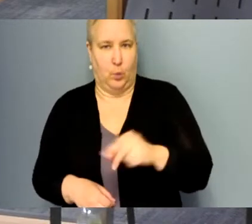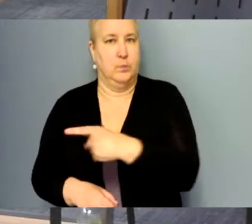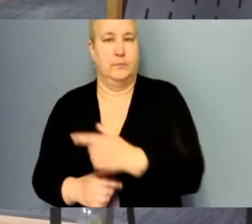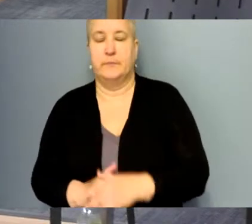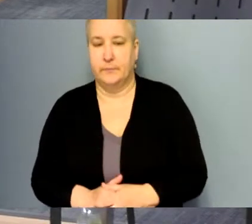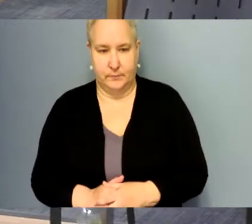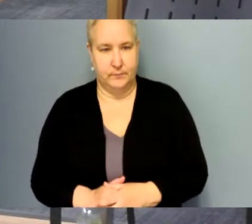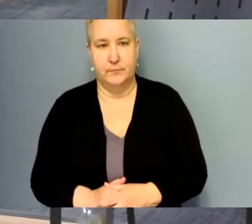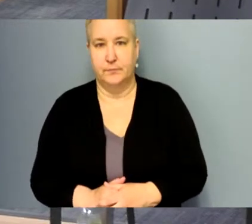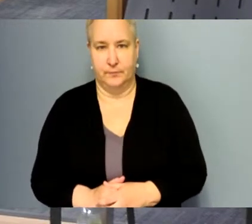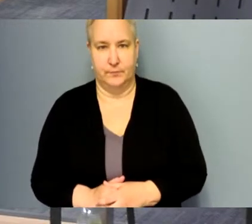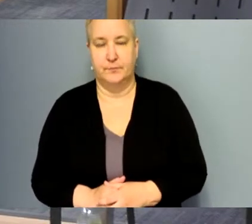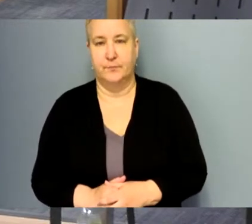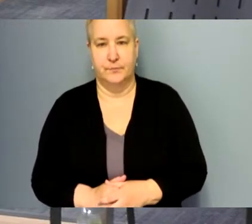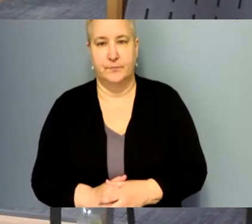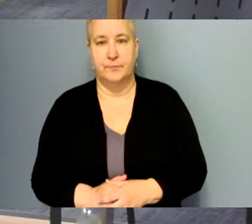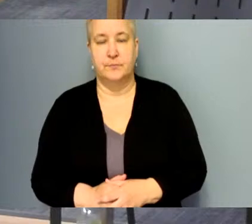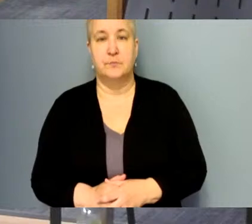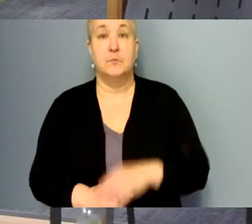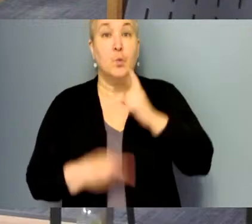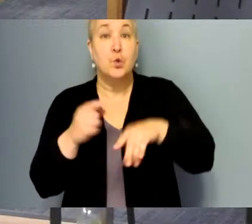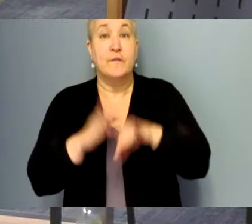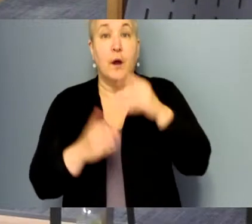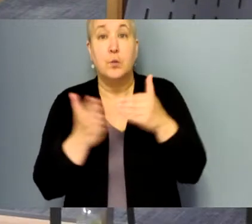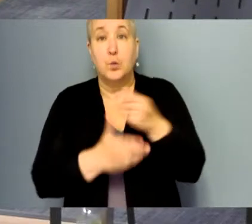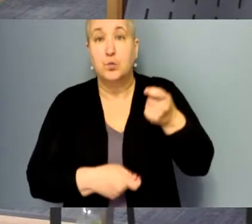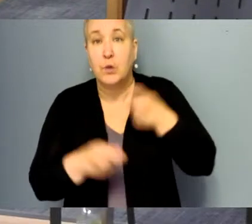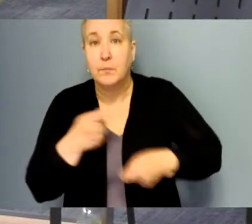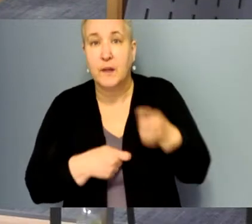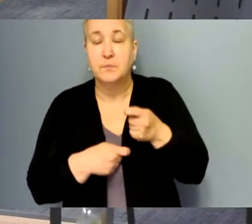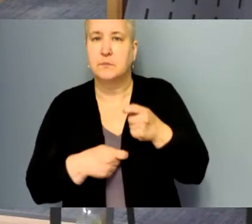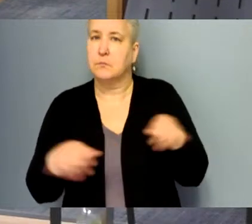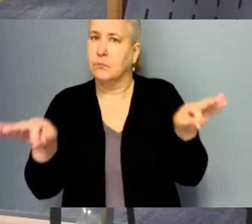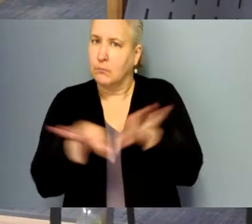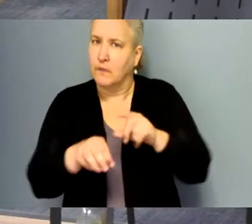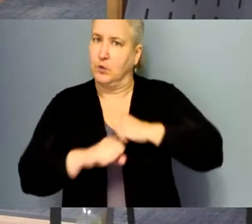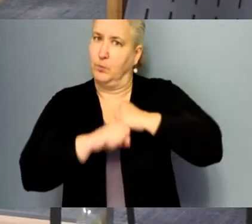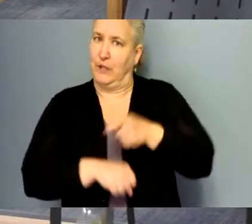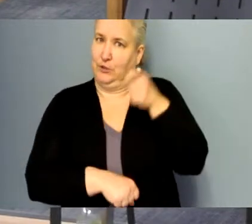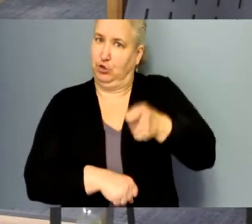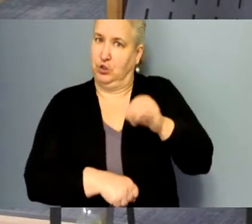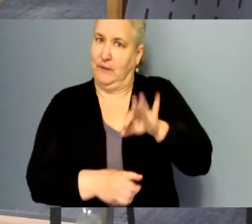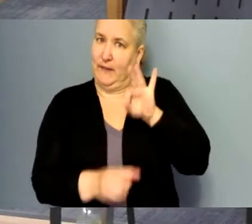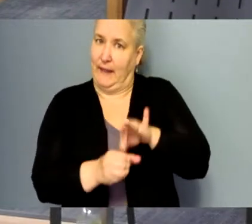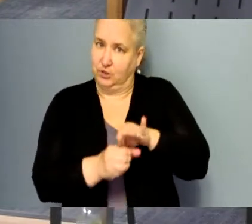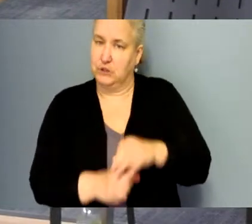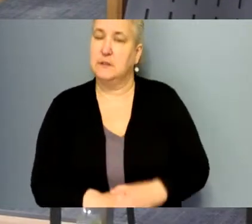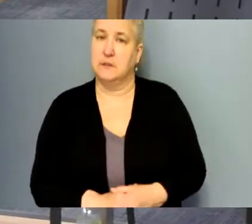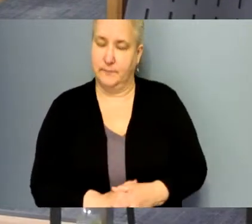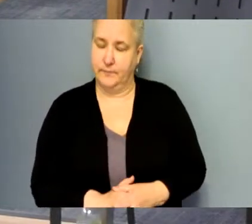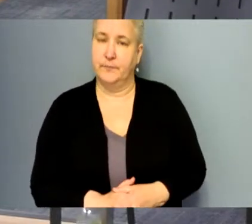And when you find a new replacement, they got to be able to protect the judges of elections.